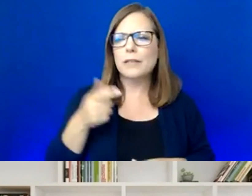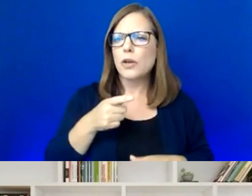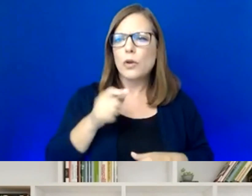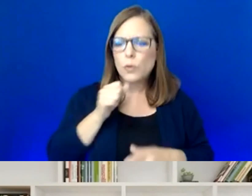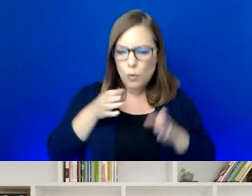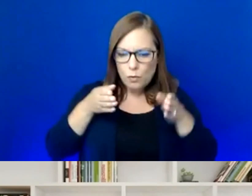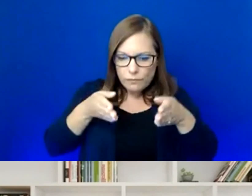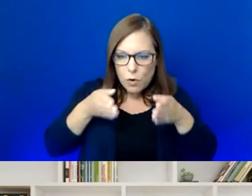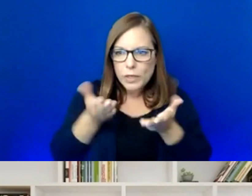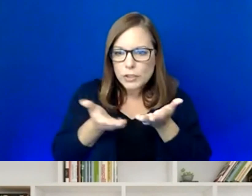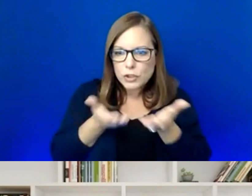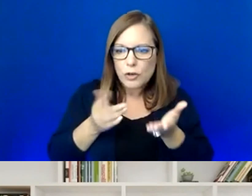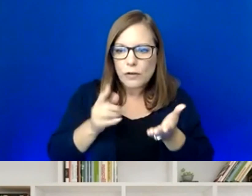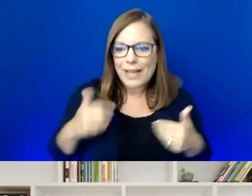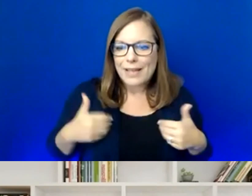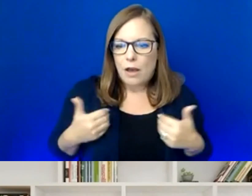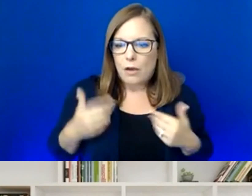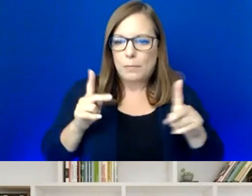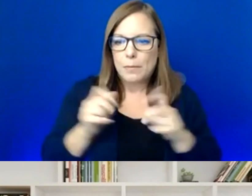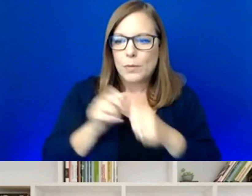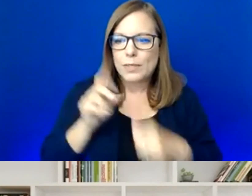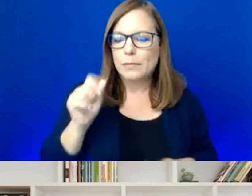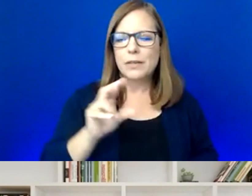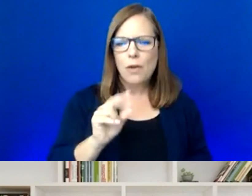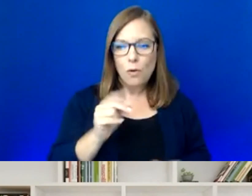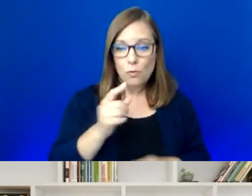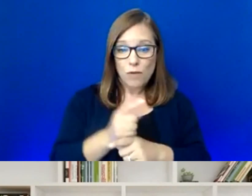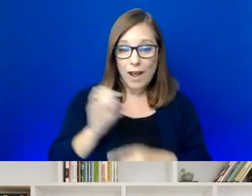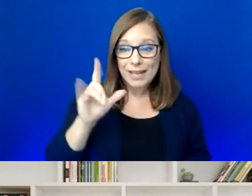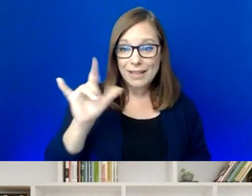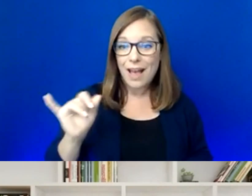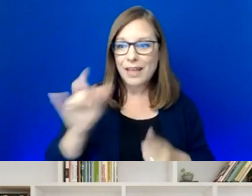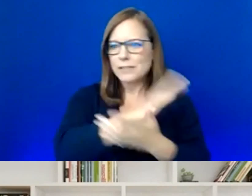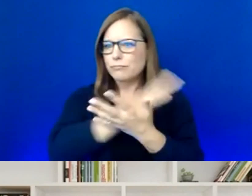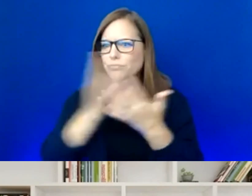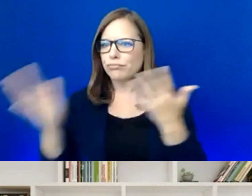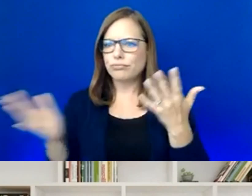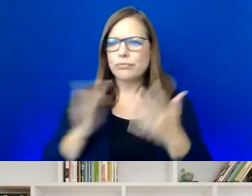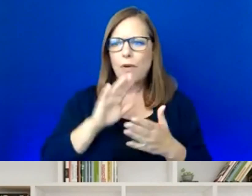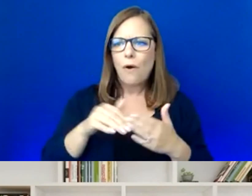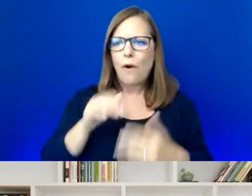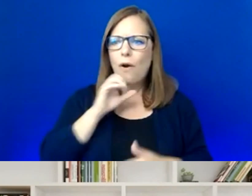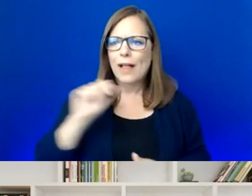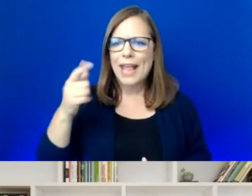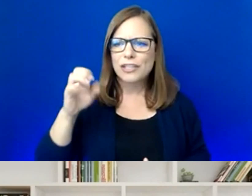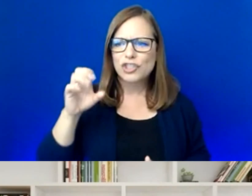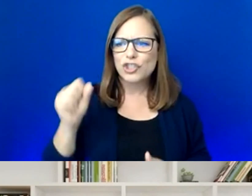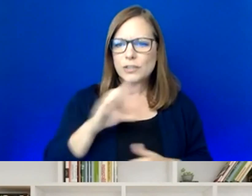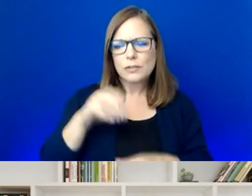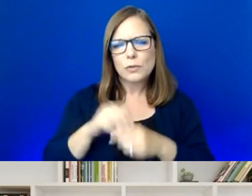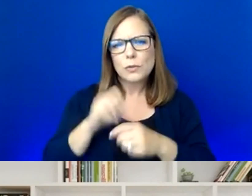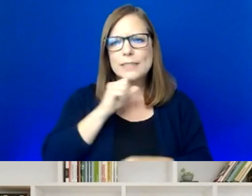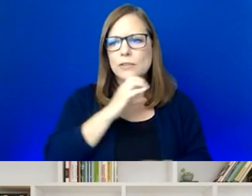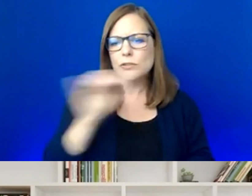younger people with disabilities, Eli, right? It's people with disabilities of all ages, including seniors. So you would be